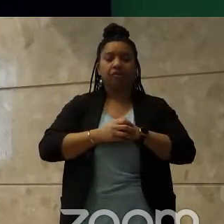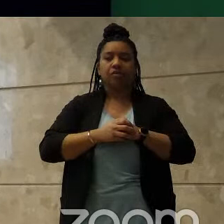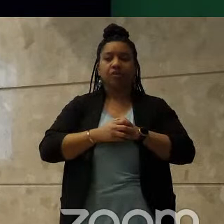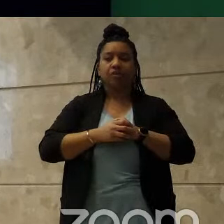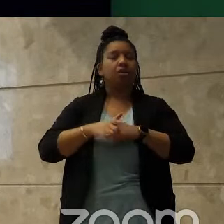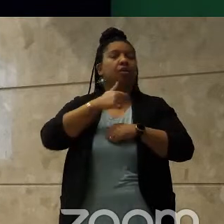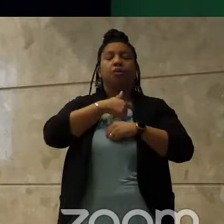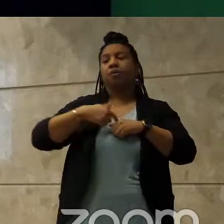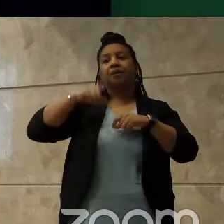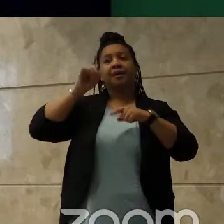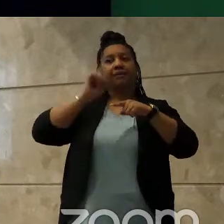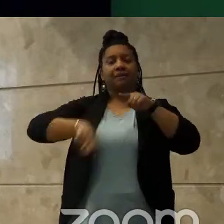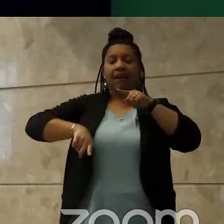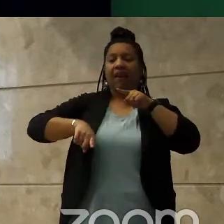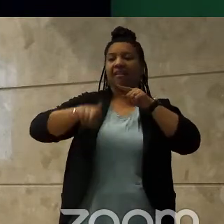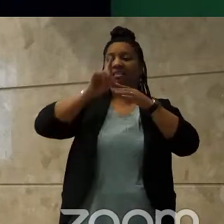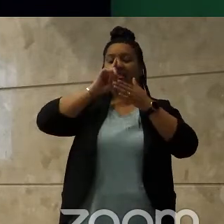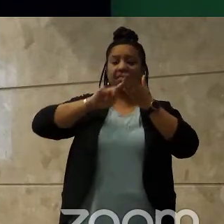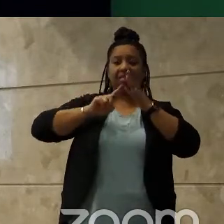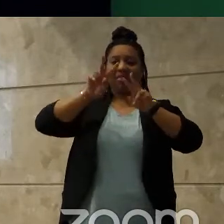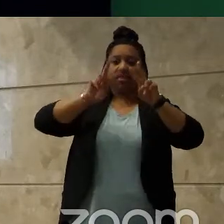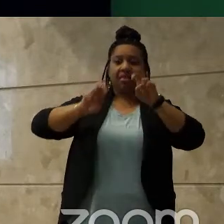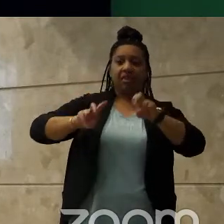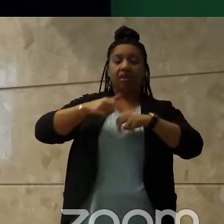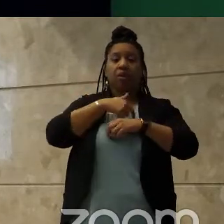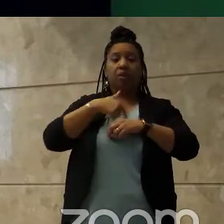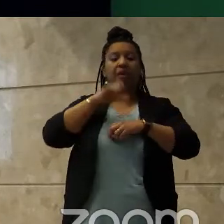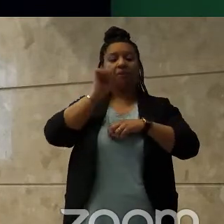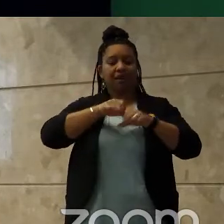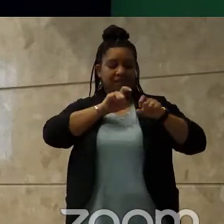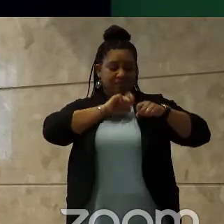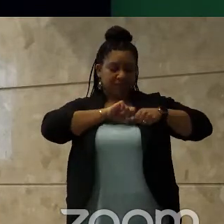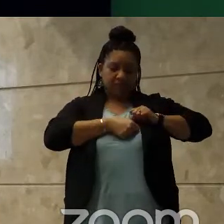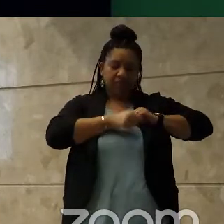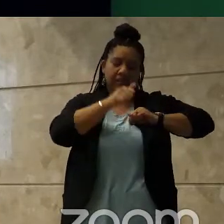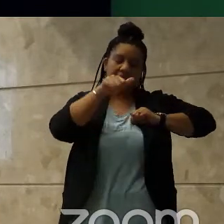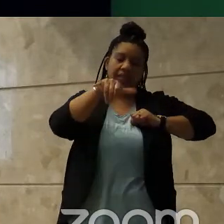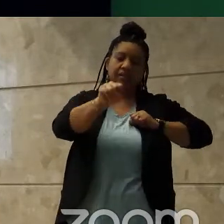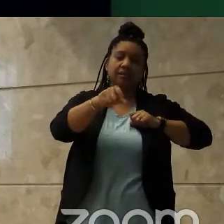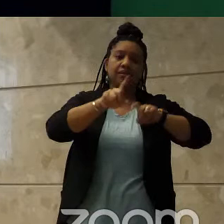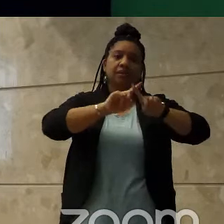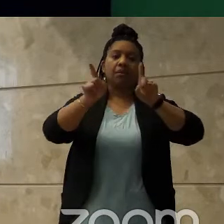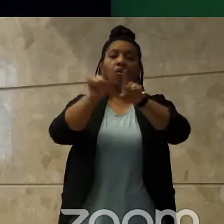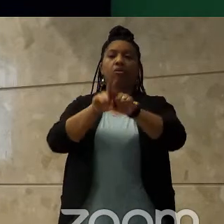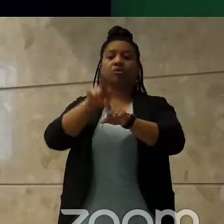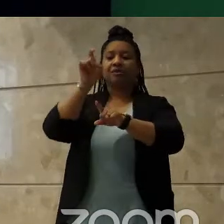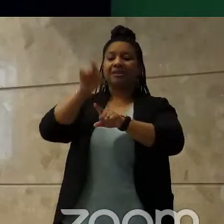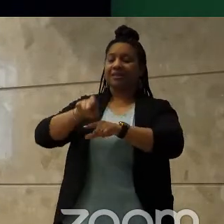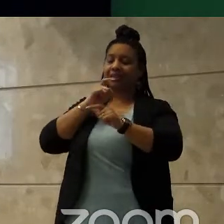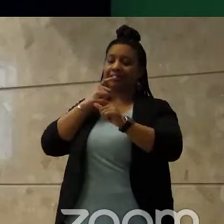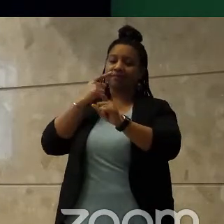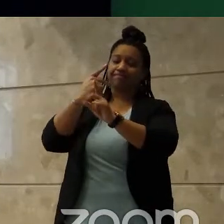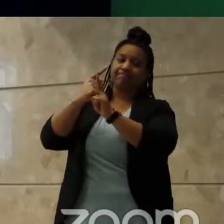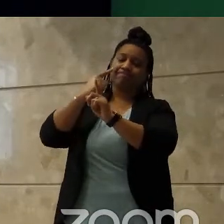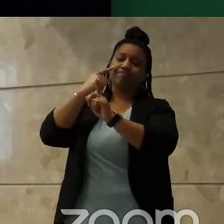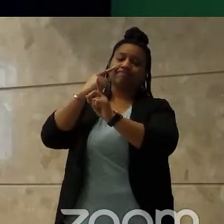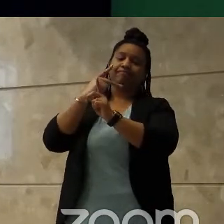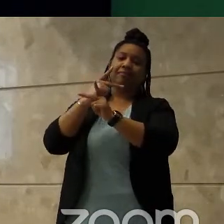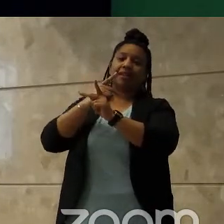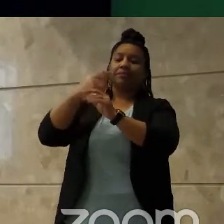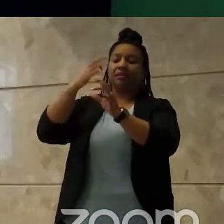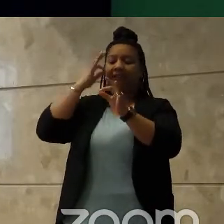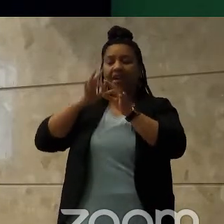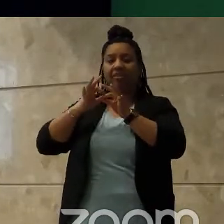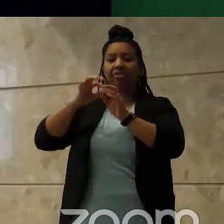be cynical, that we must grieve, yes, but that we must keep the faith, keep the hope.